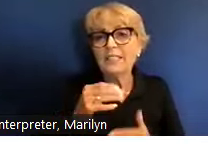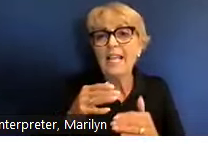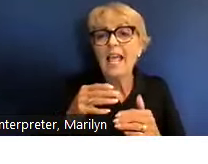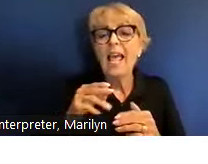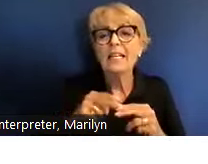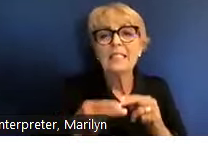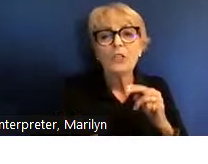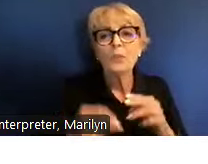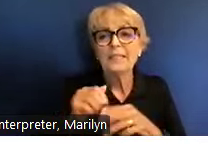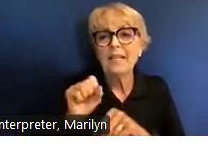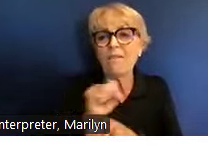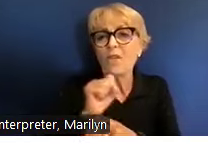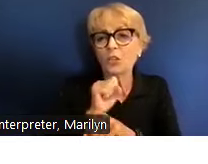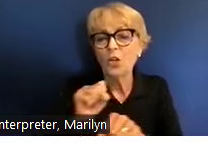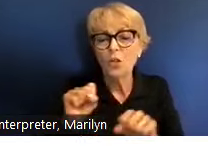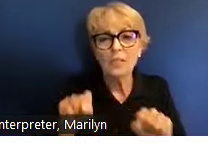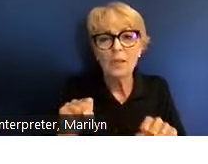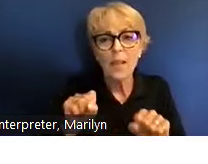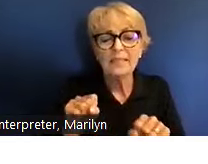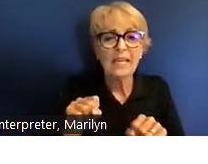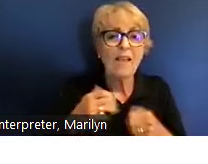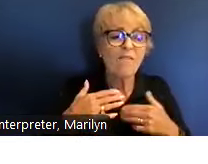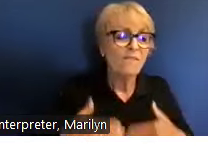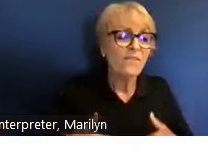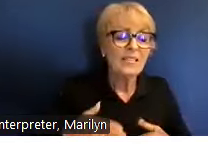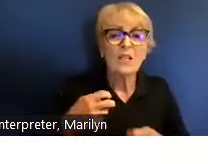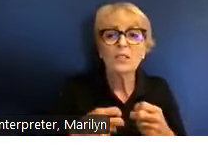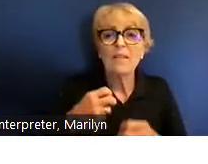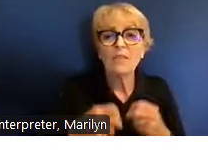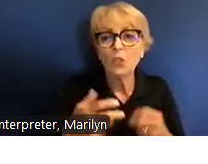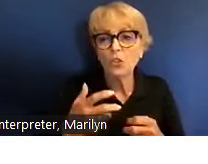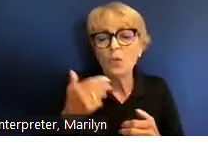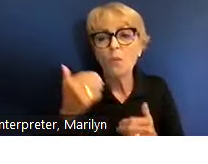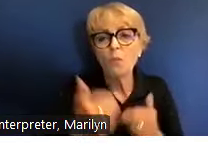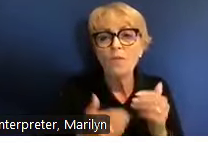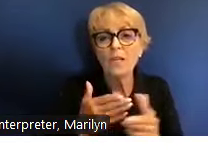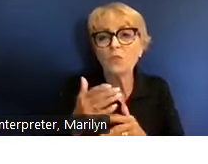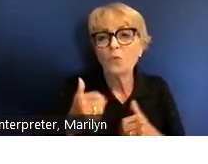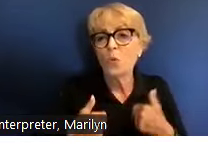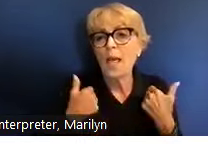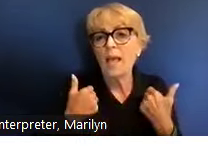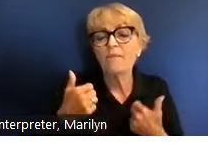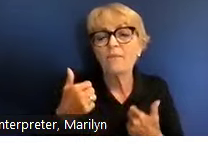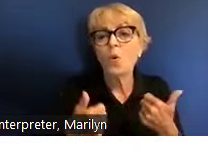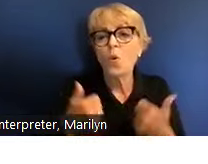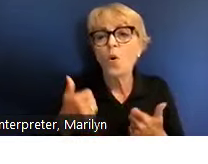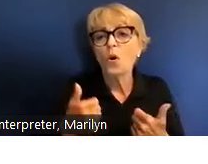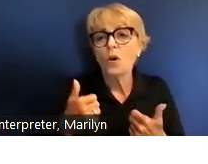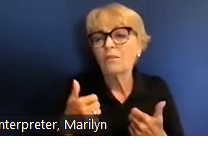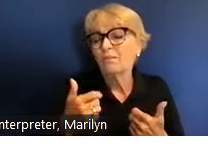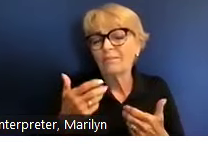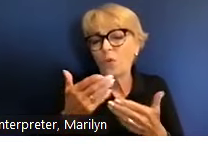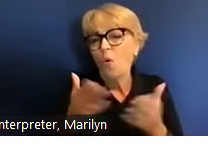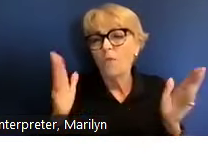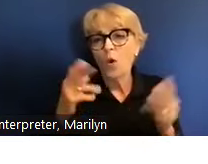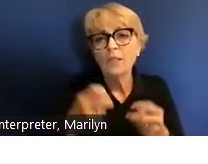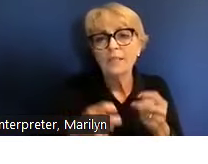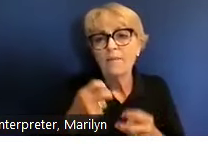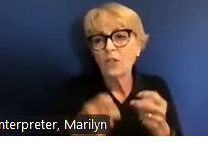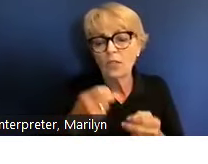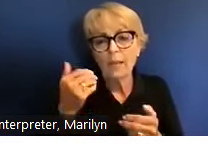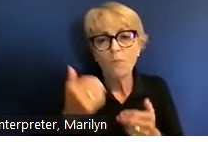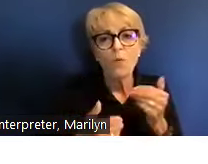functional capacity, either physical difficulty kind of moving through life or more overall difficulty moving through